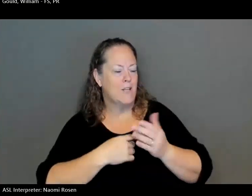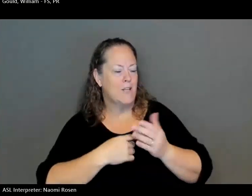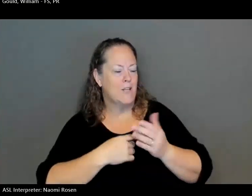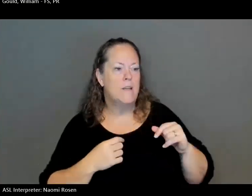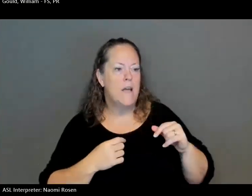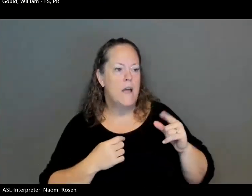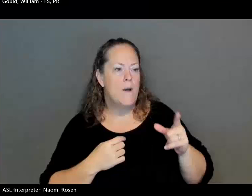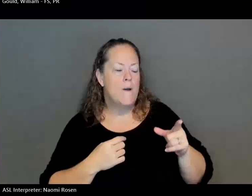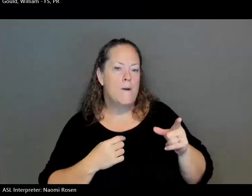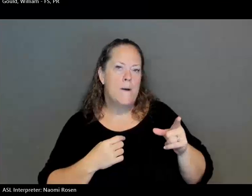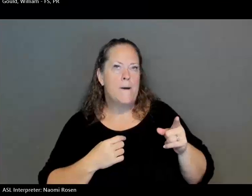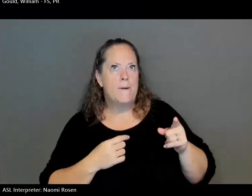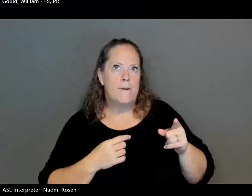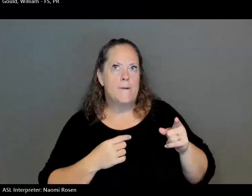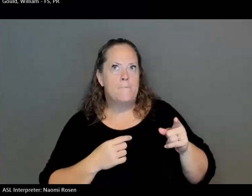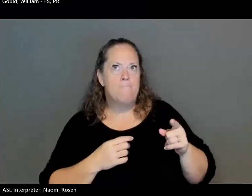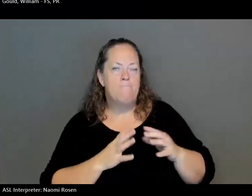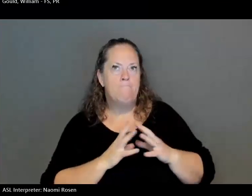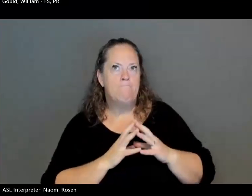So